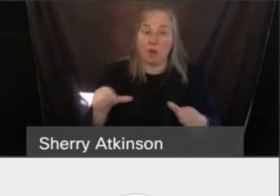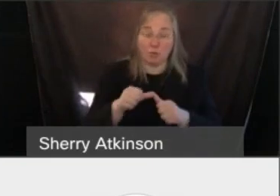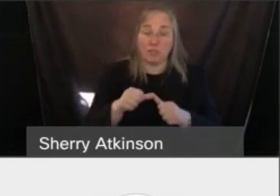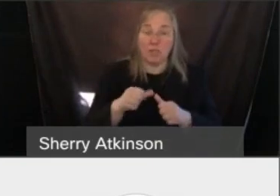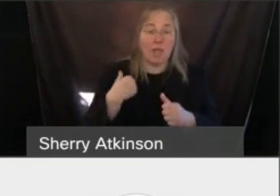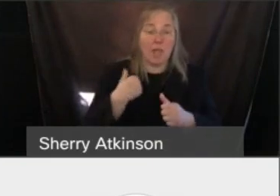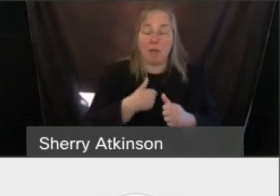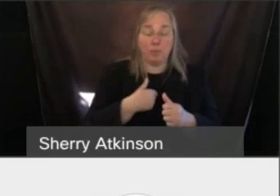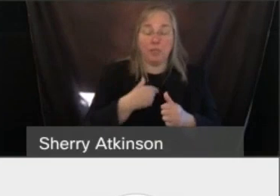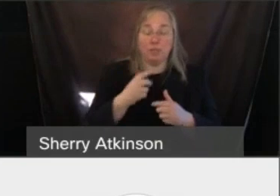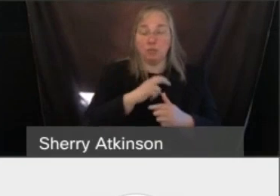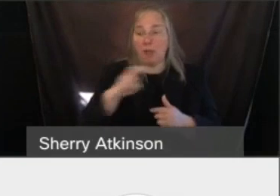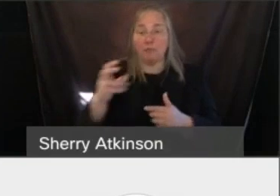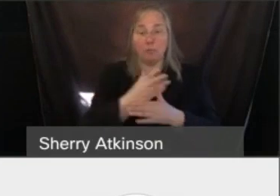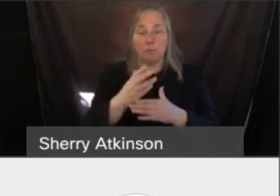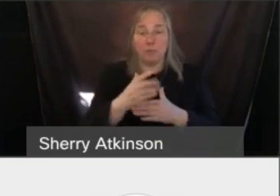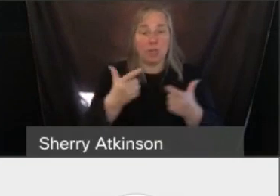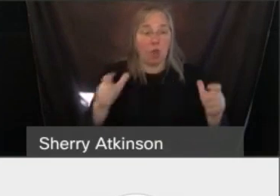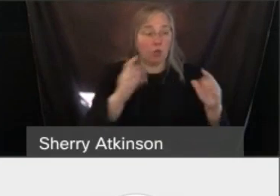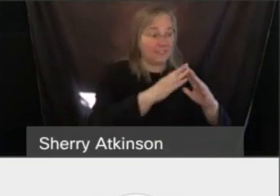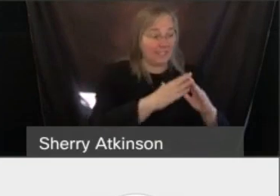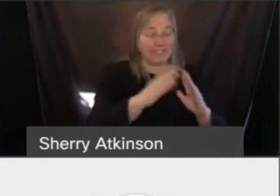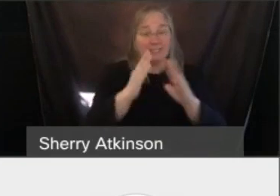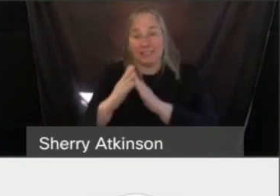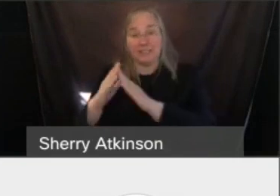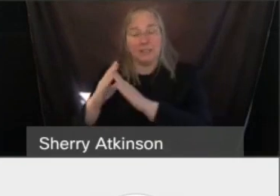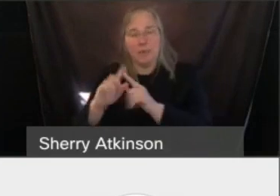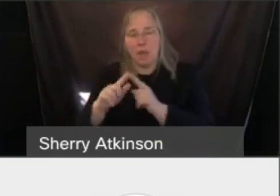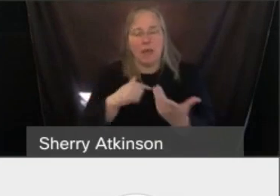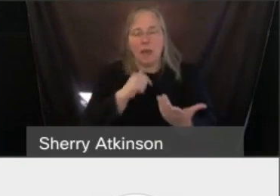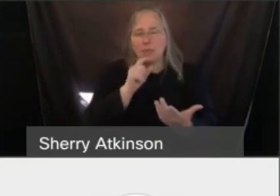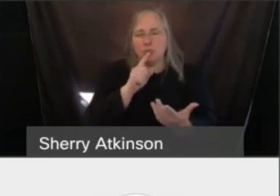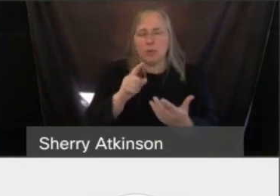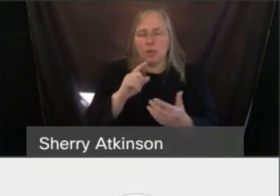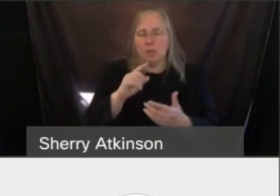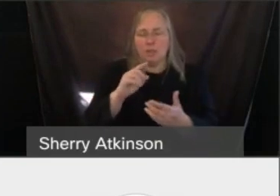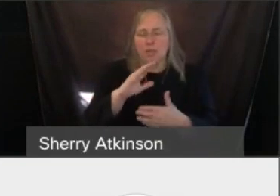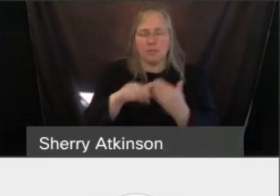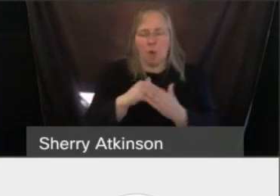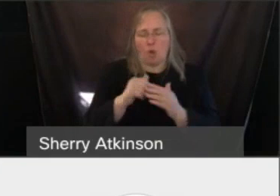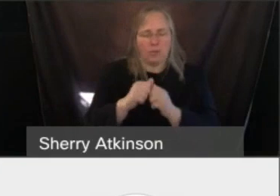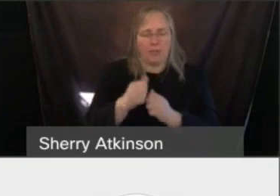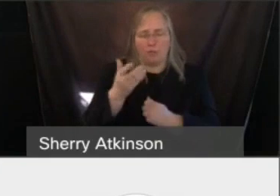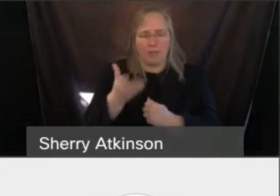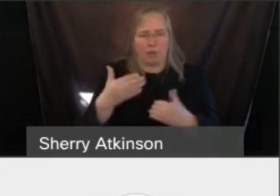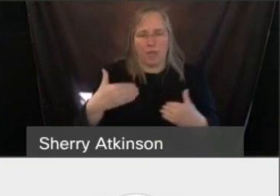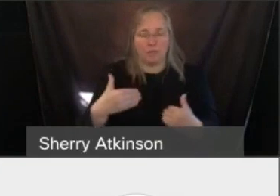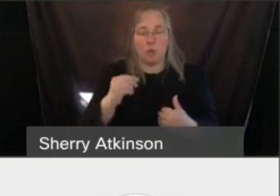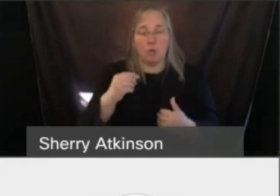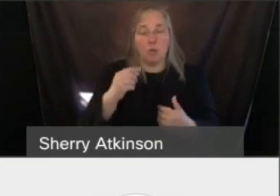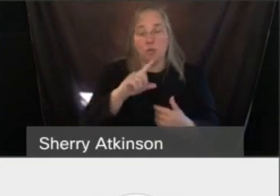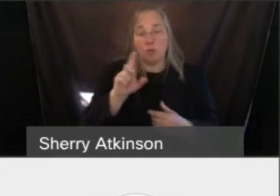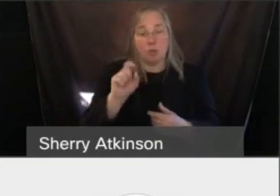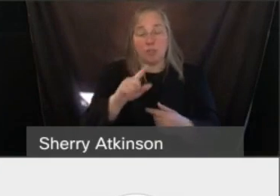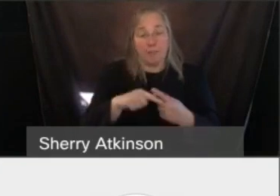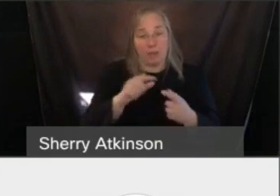cities and things like that. I'm just not sure that it's altogether there yet. So the question about is there the capability to